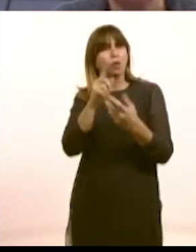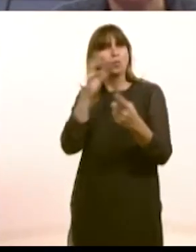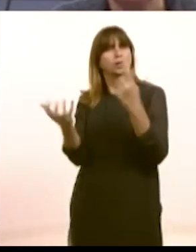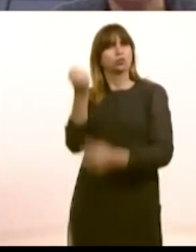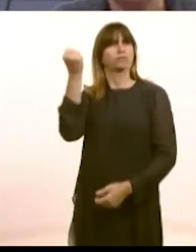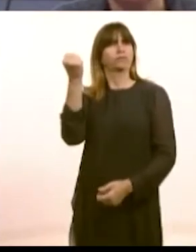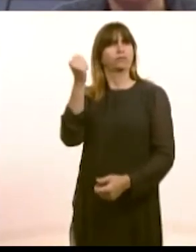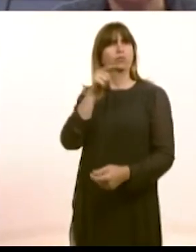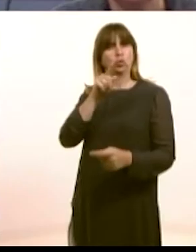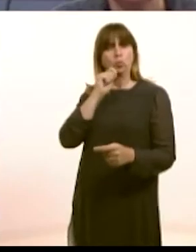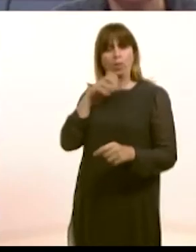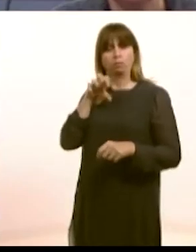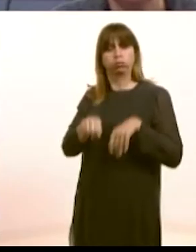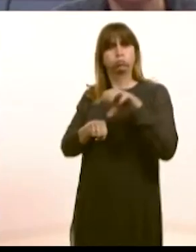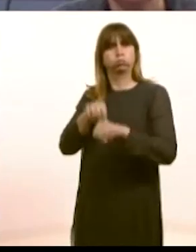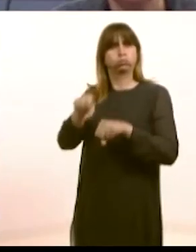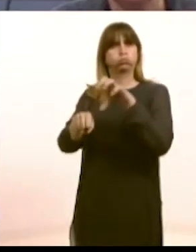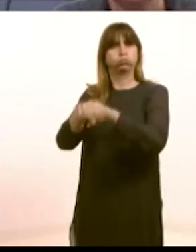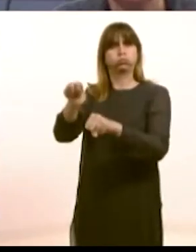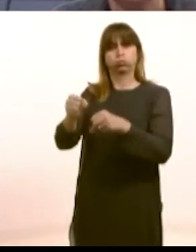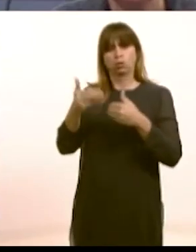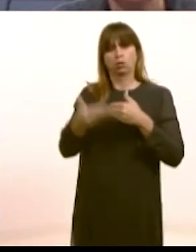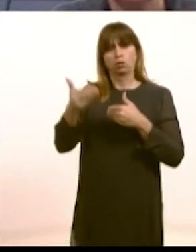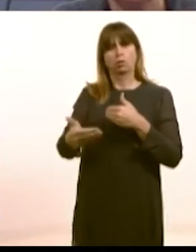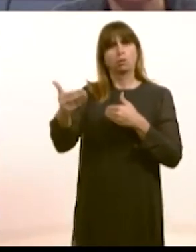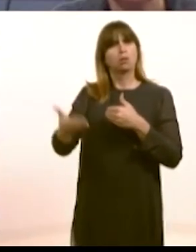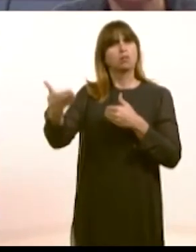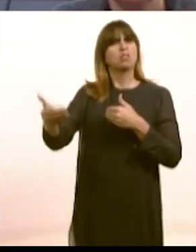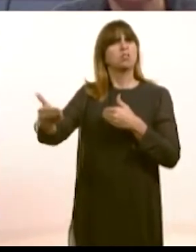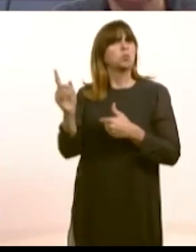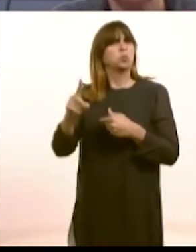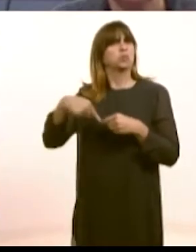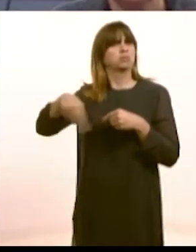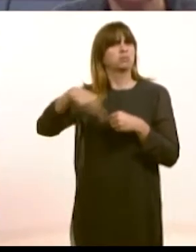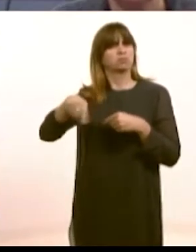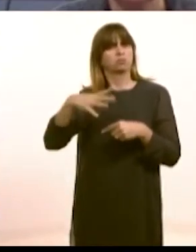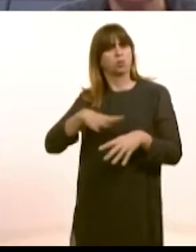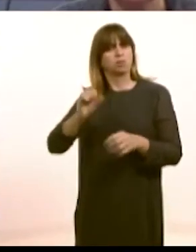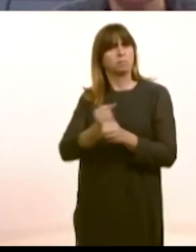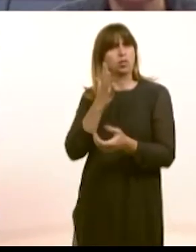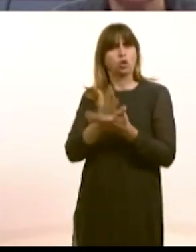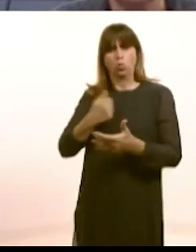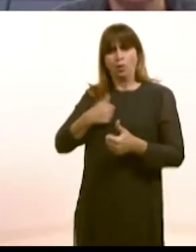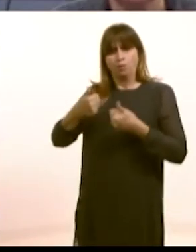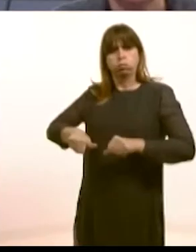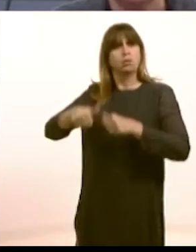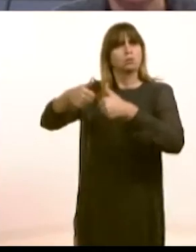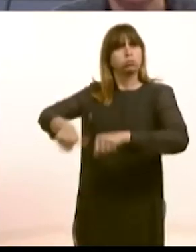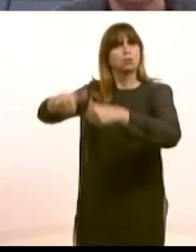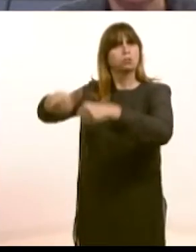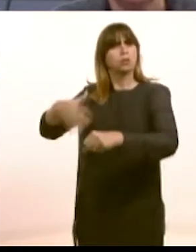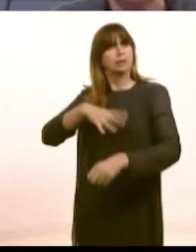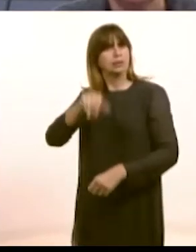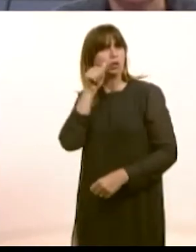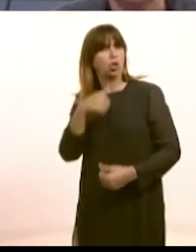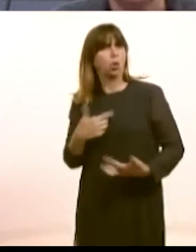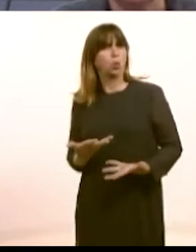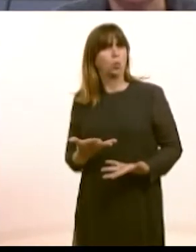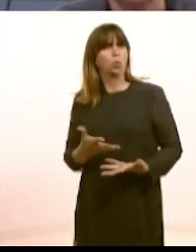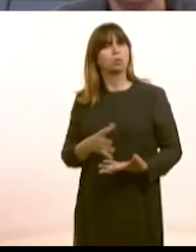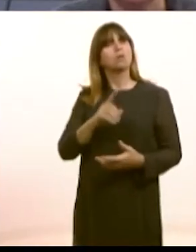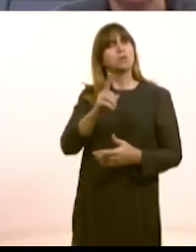What are your targets and timescales for making sure that we are making progress towards that goal? For example, by